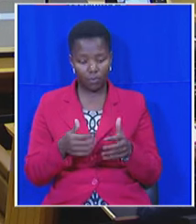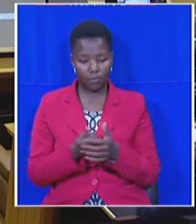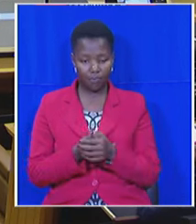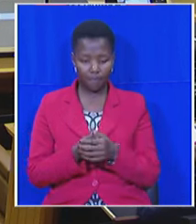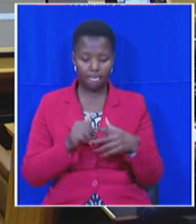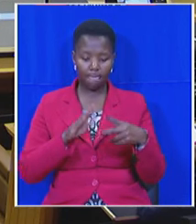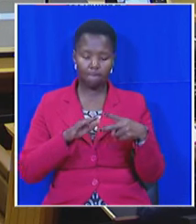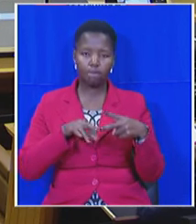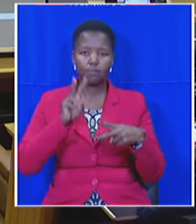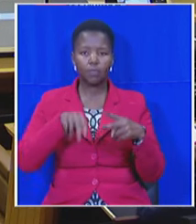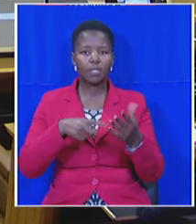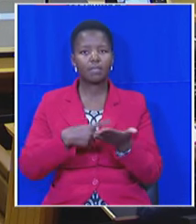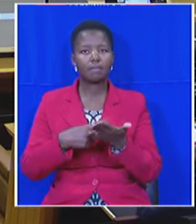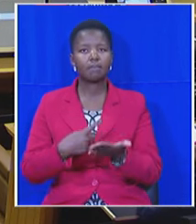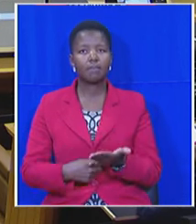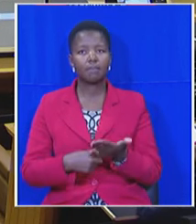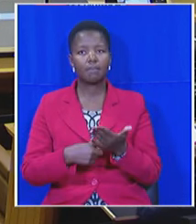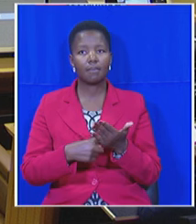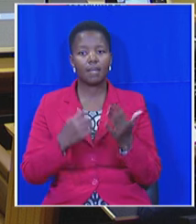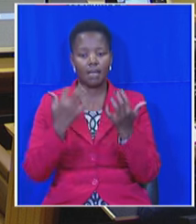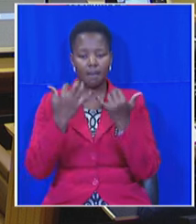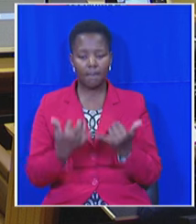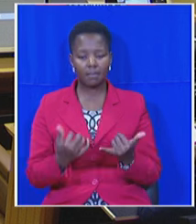Second reading debate, appropriation bill.